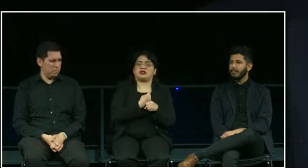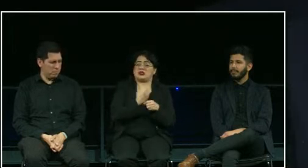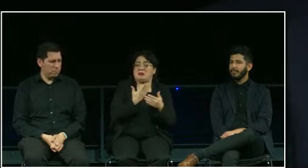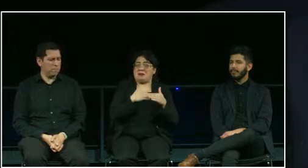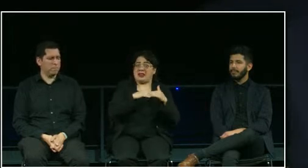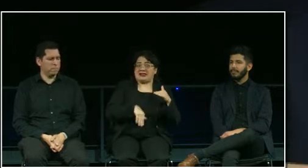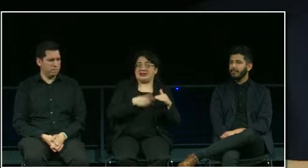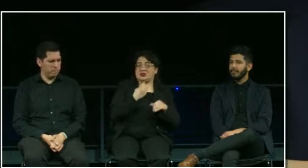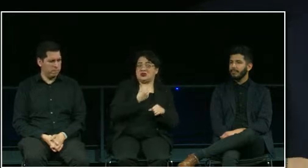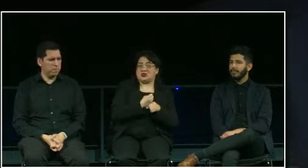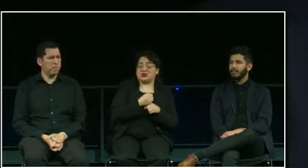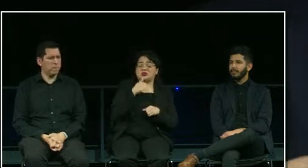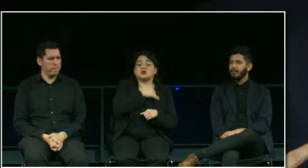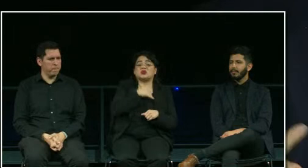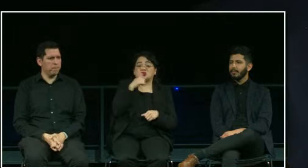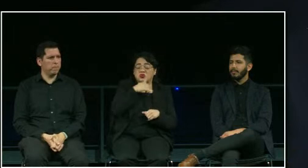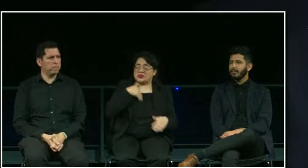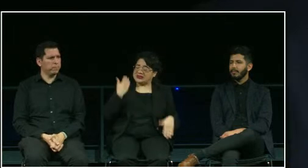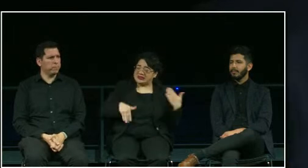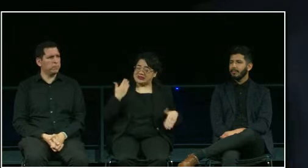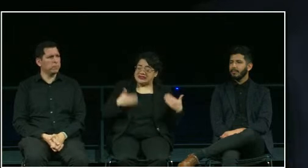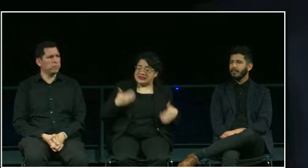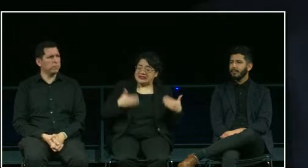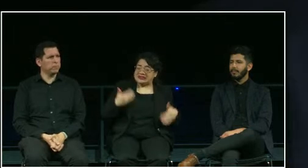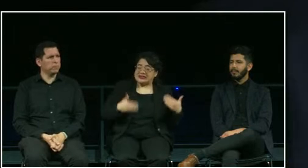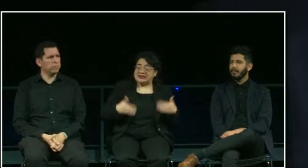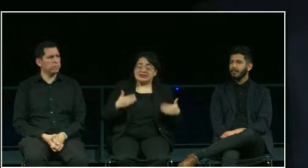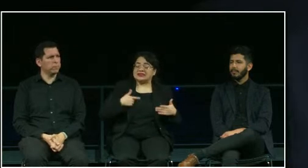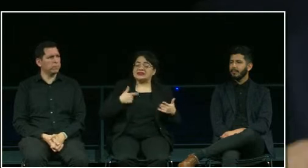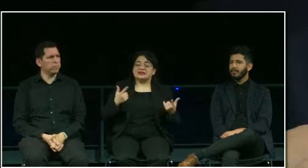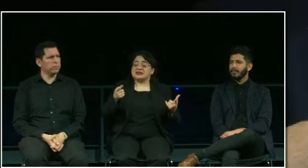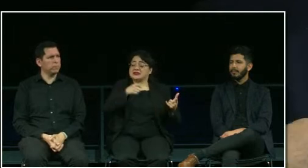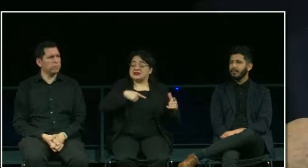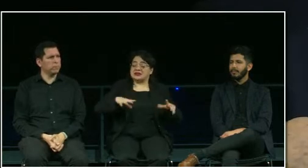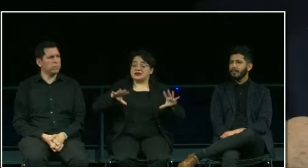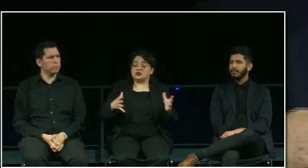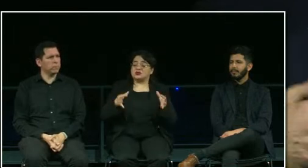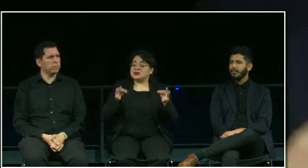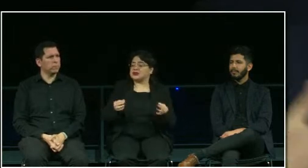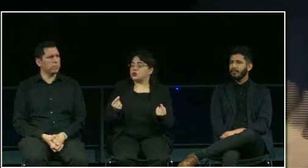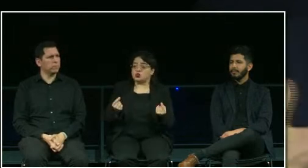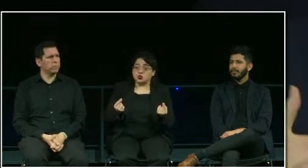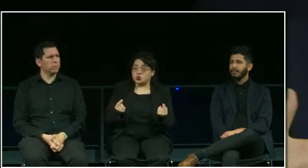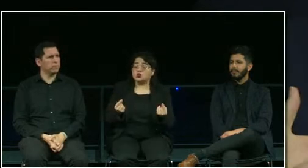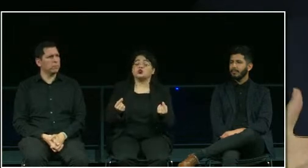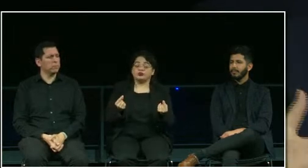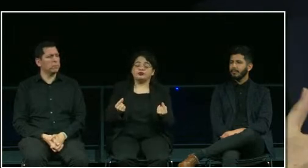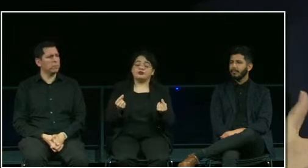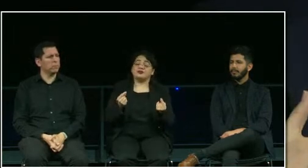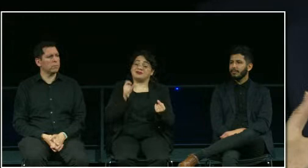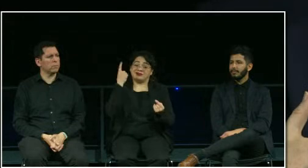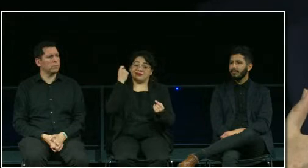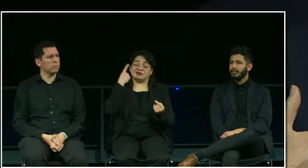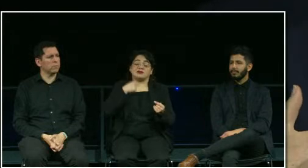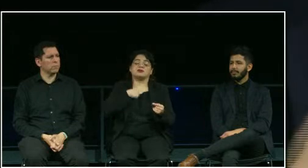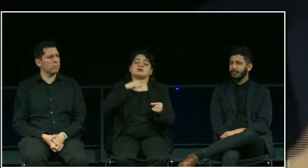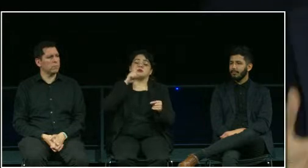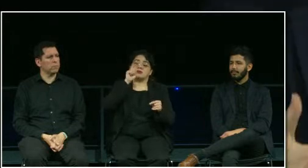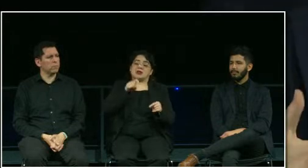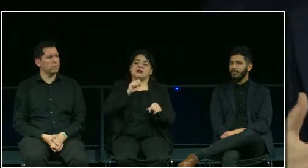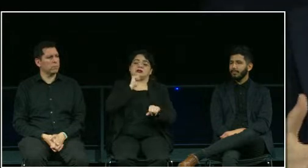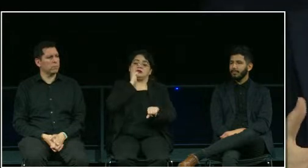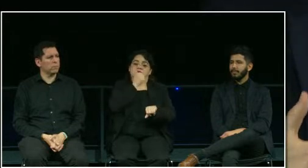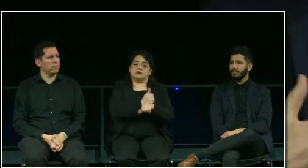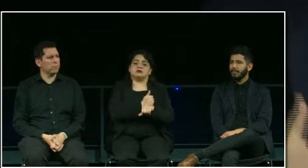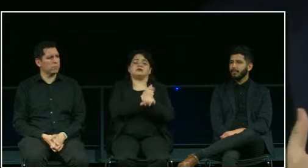And so one of the things we quickly decided, because we effectively, we had to come up with what